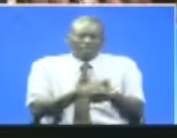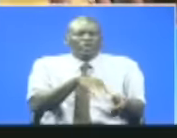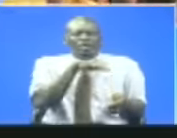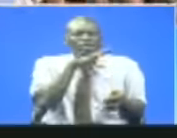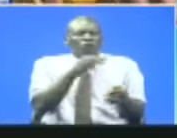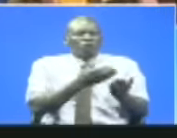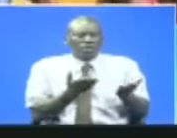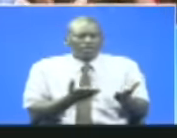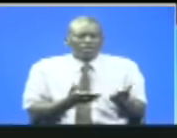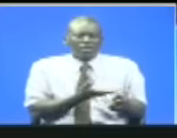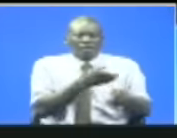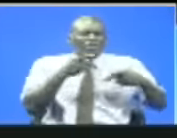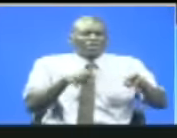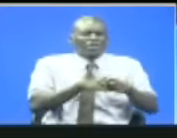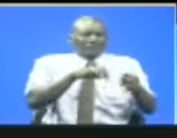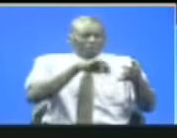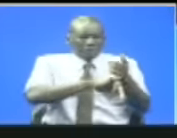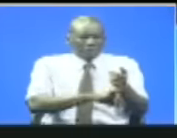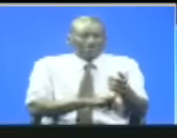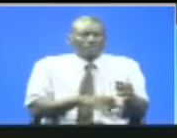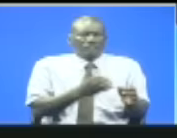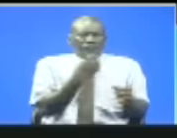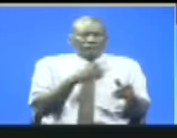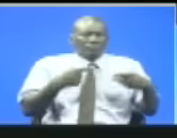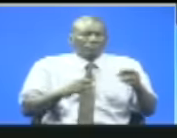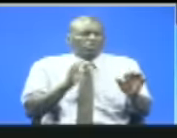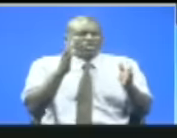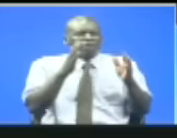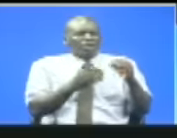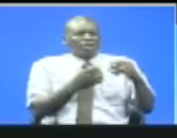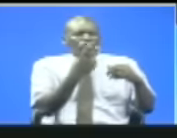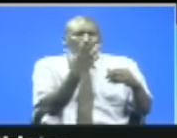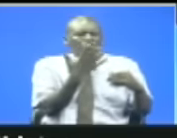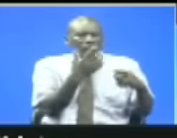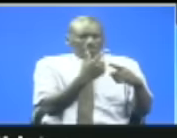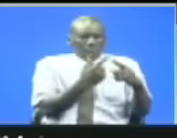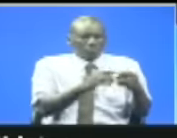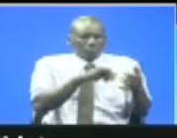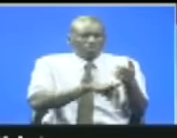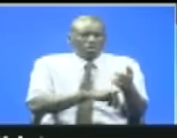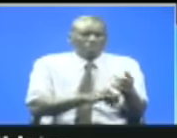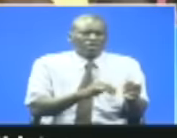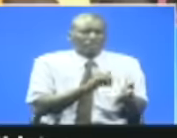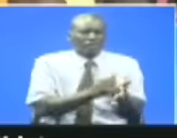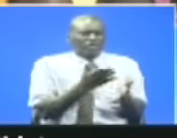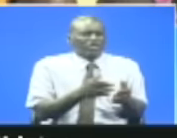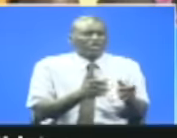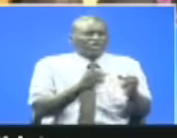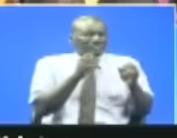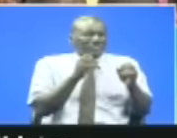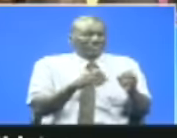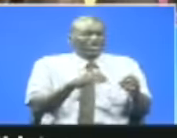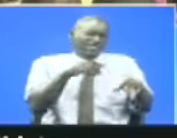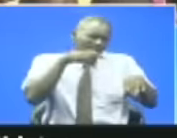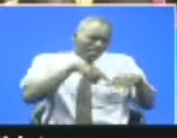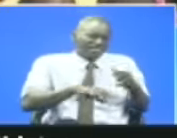this like in a marriage. When you see people celebrating 25 years of marriage, Larry, I know you're a young man. don't think it's all rose there. Uko ndani ya